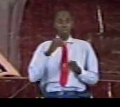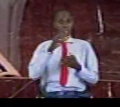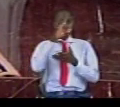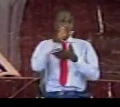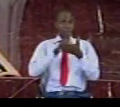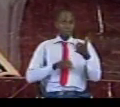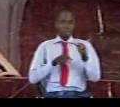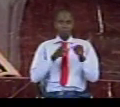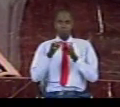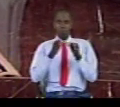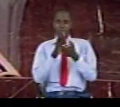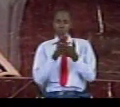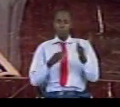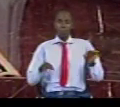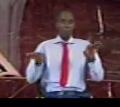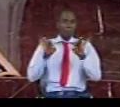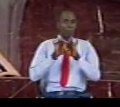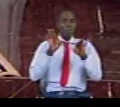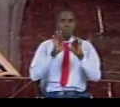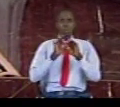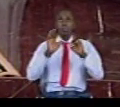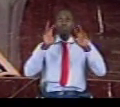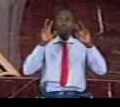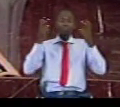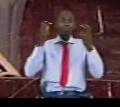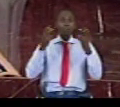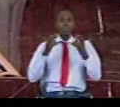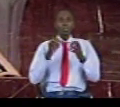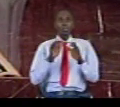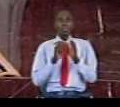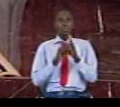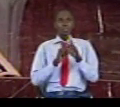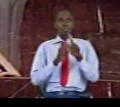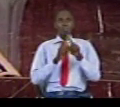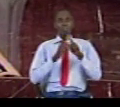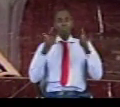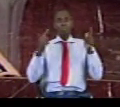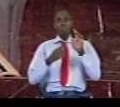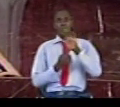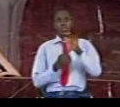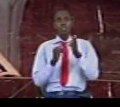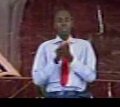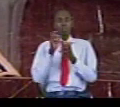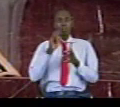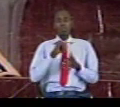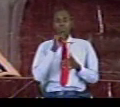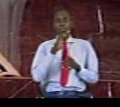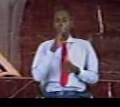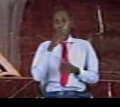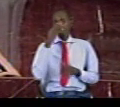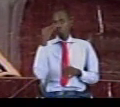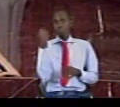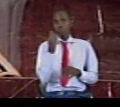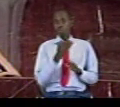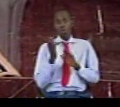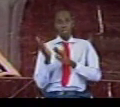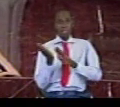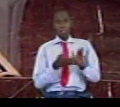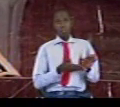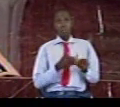subject, a great revelation which must not be overlooked by anyone. Man is